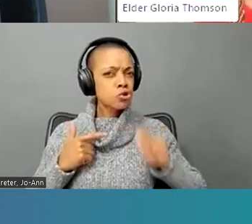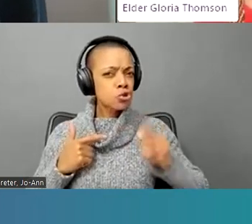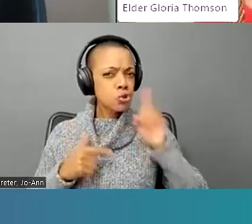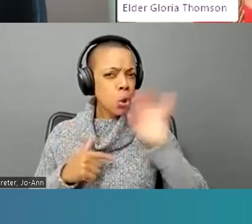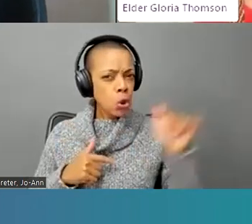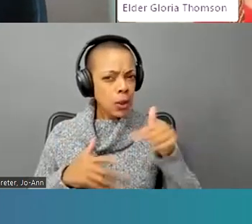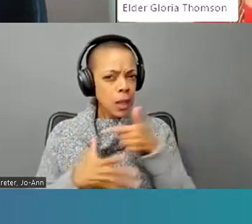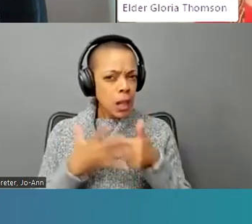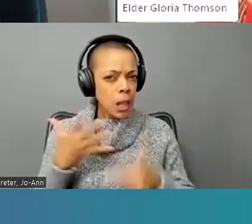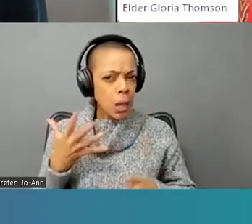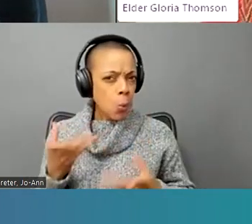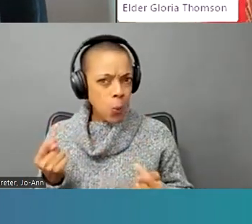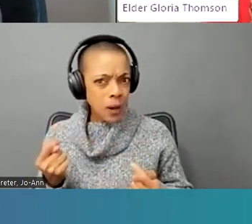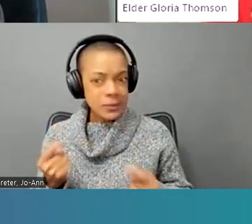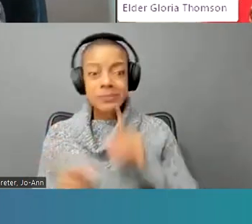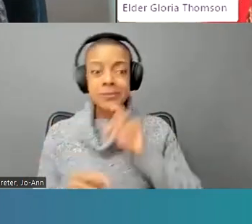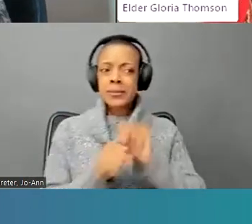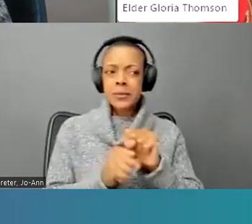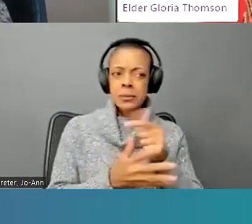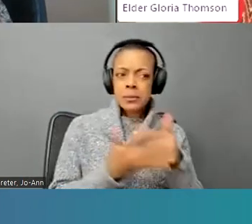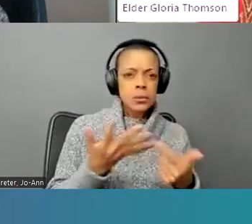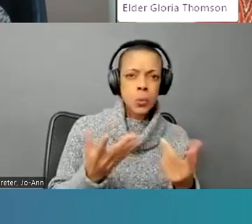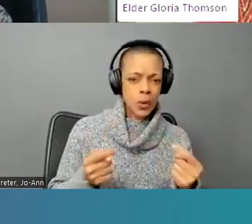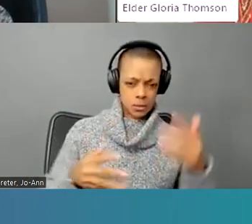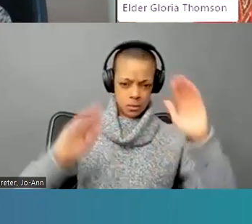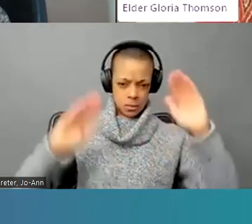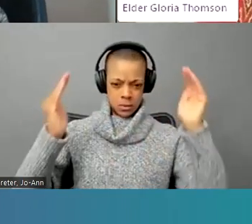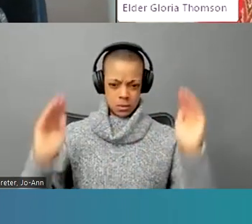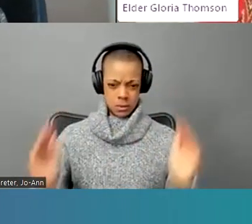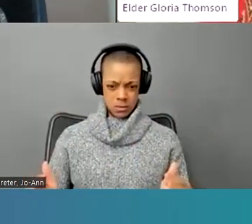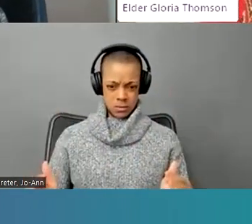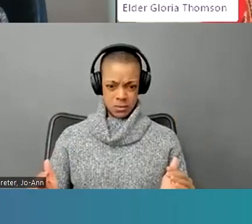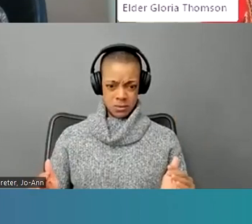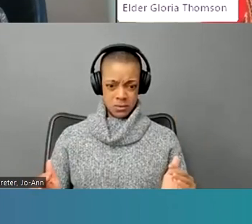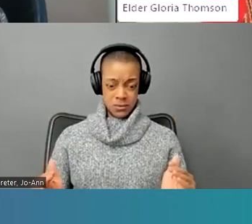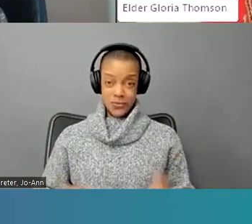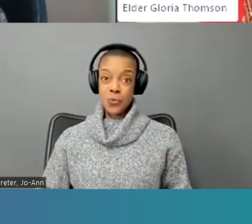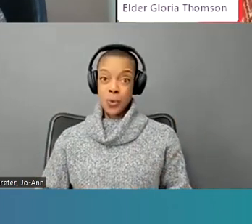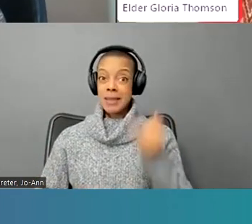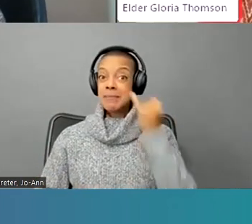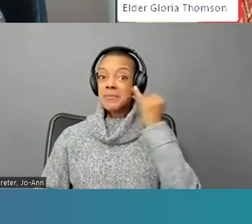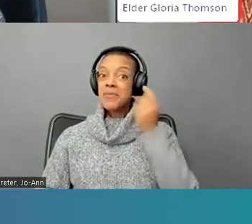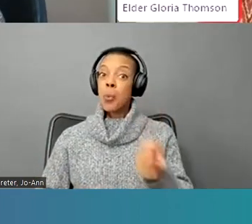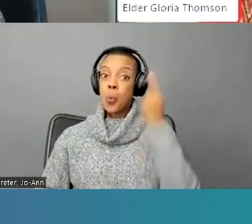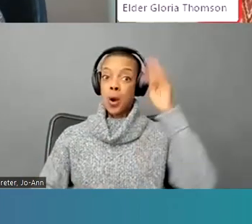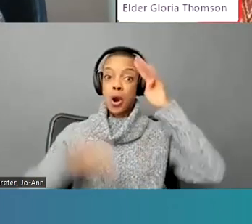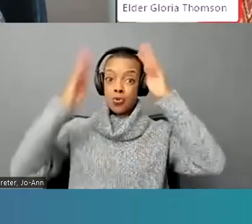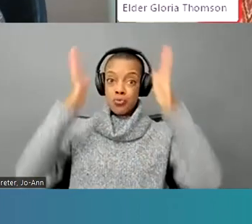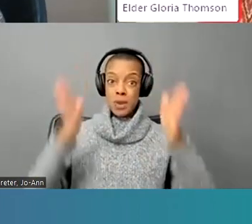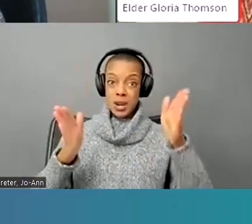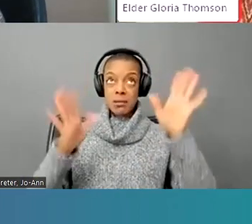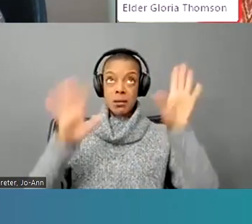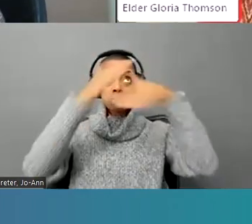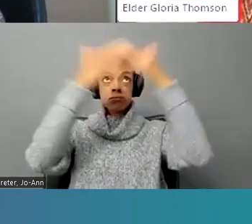Creator is one to all of us, then, we should all have this concern for each other, to love one another and